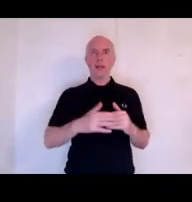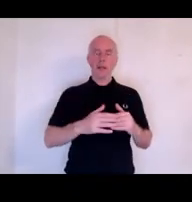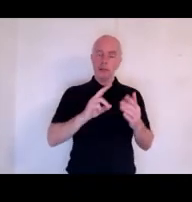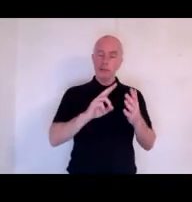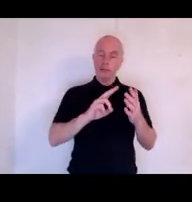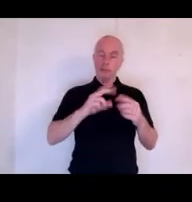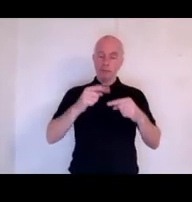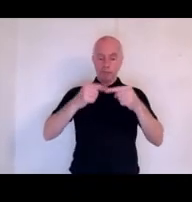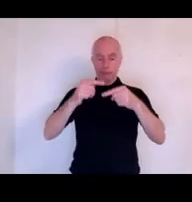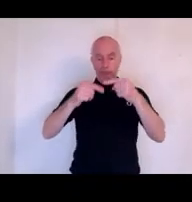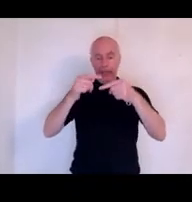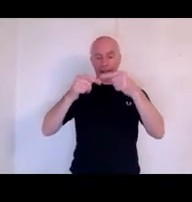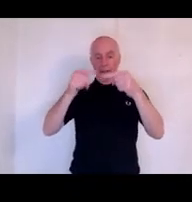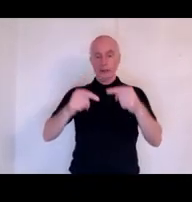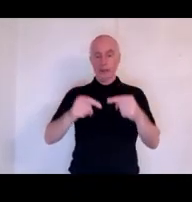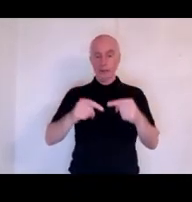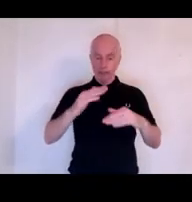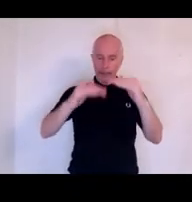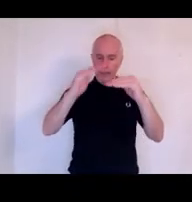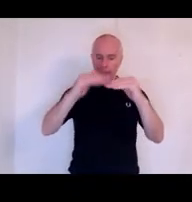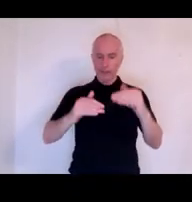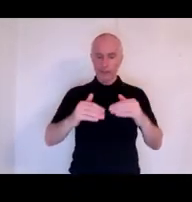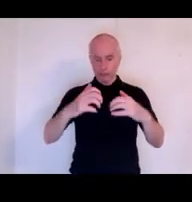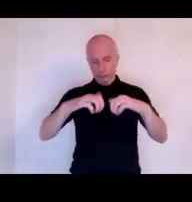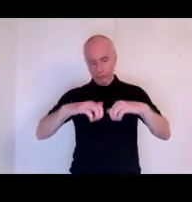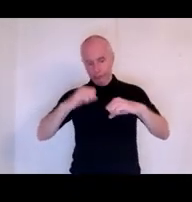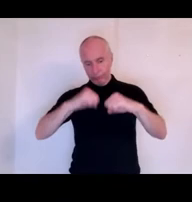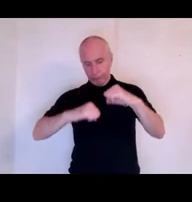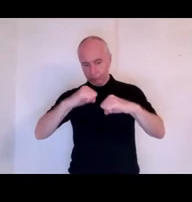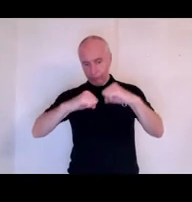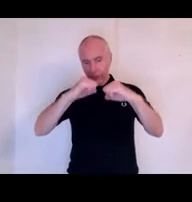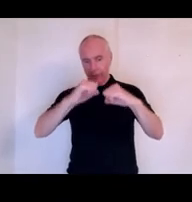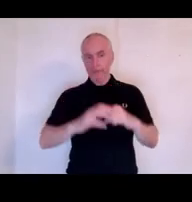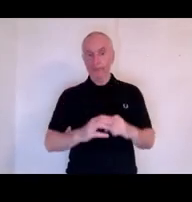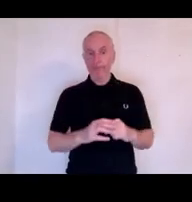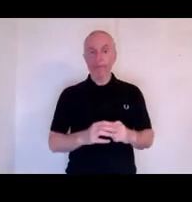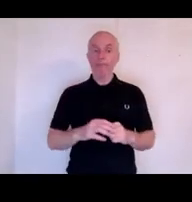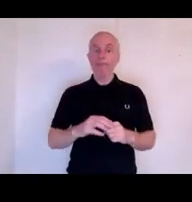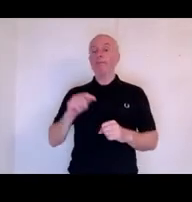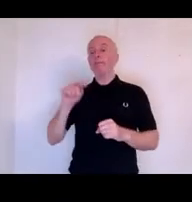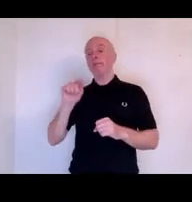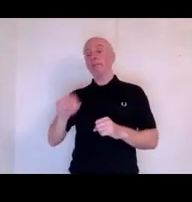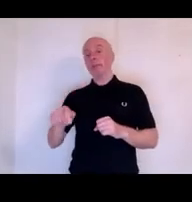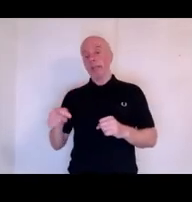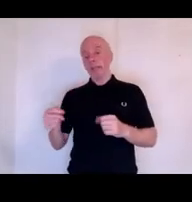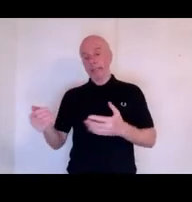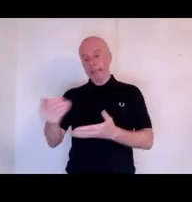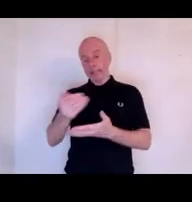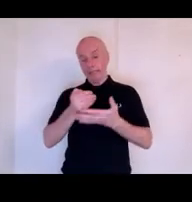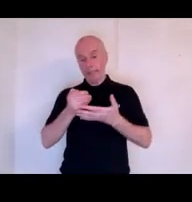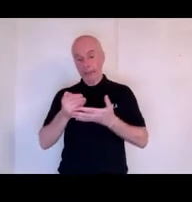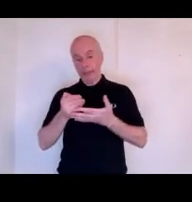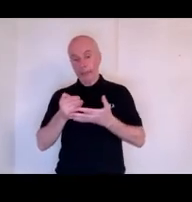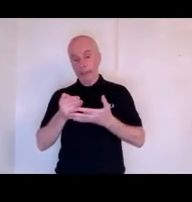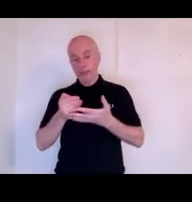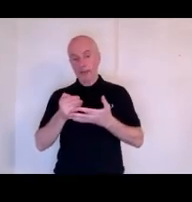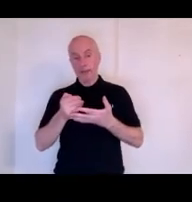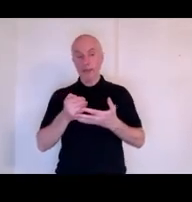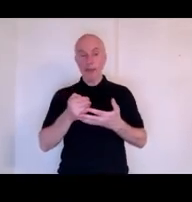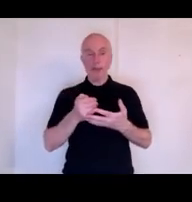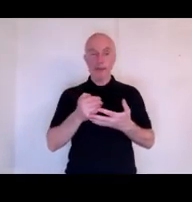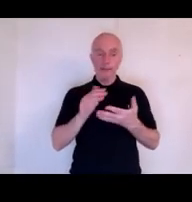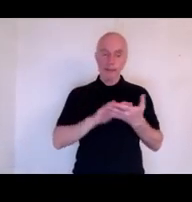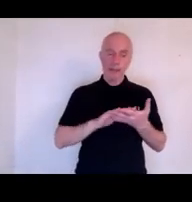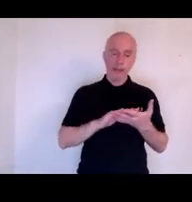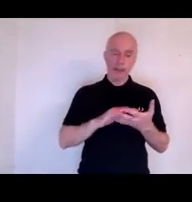And safety margins add costs to the build of reactors. So this is why it becomes of particular interest to the nuclear